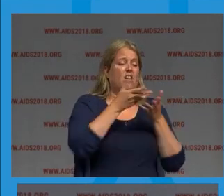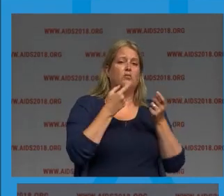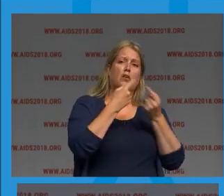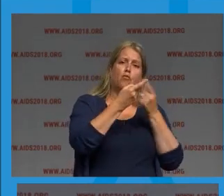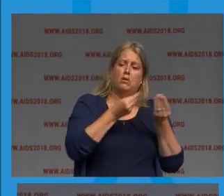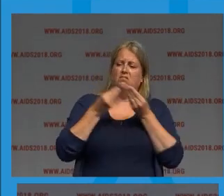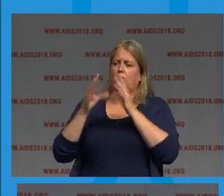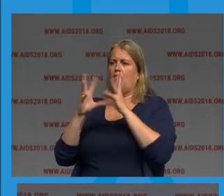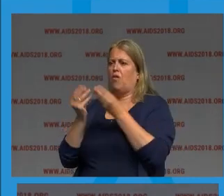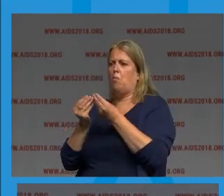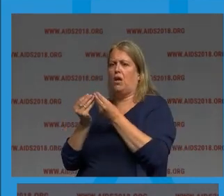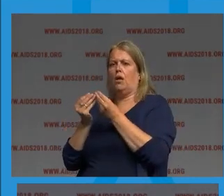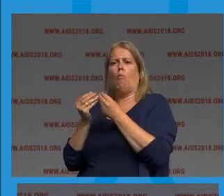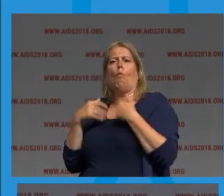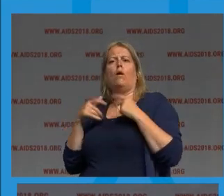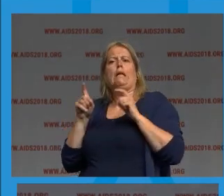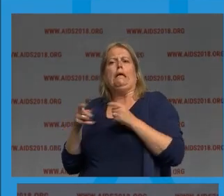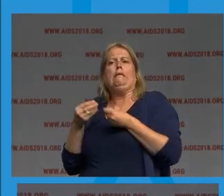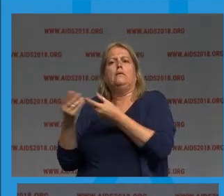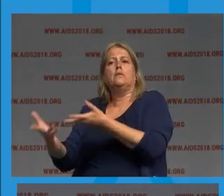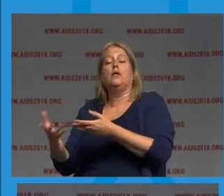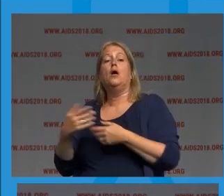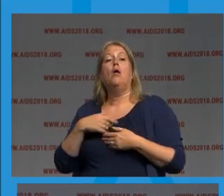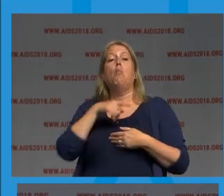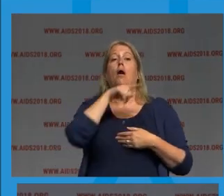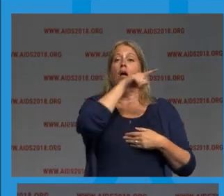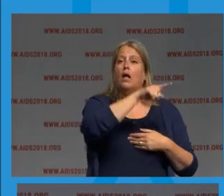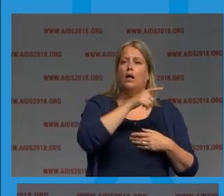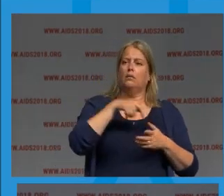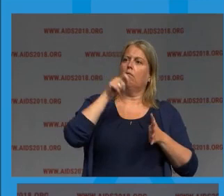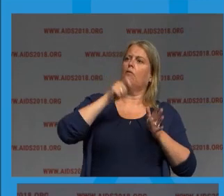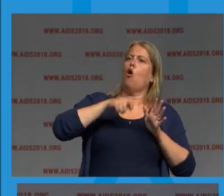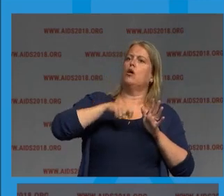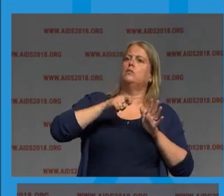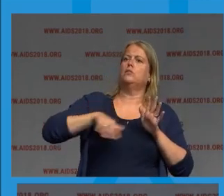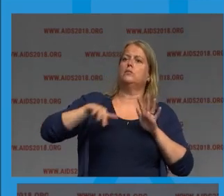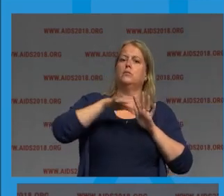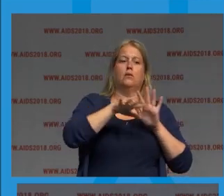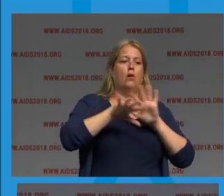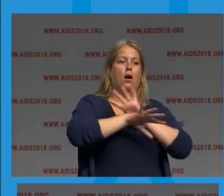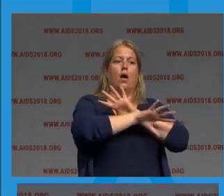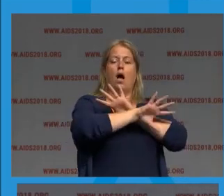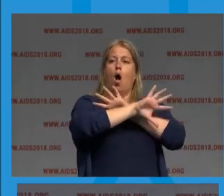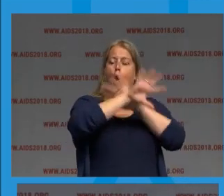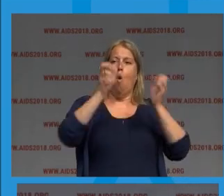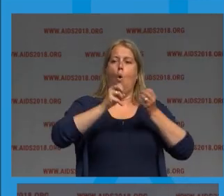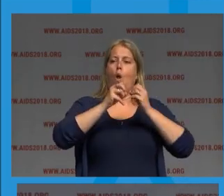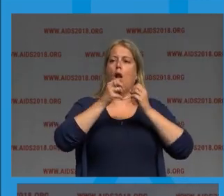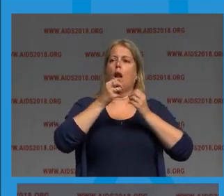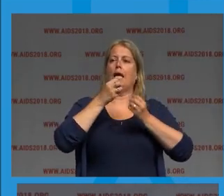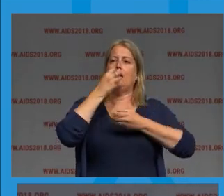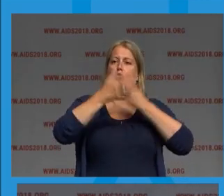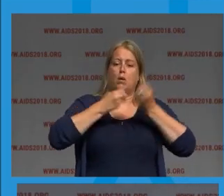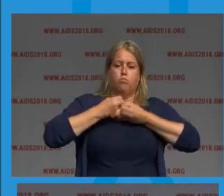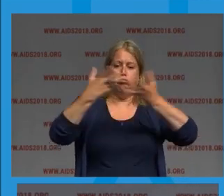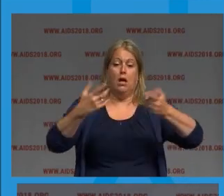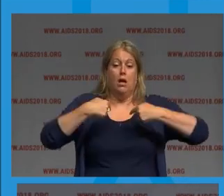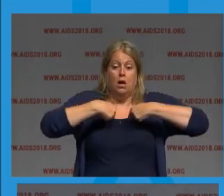information with my family. However, when the prosecution happened, everything came out. I didn't really have to say one